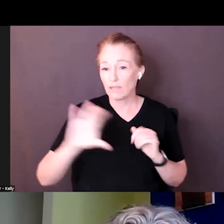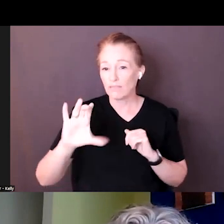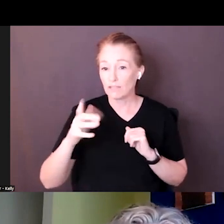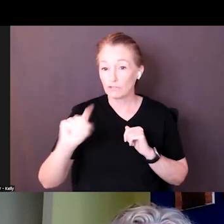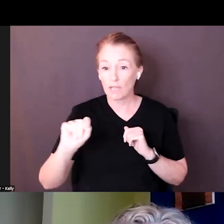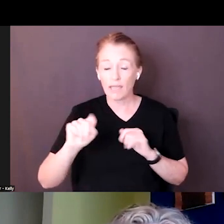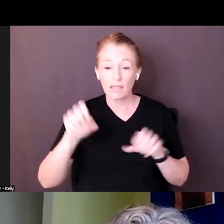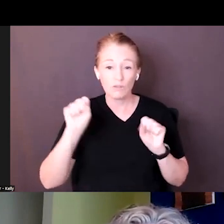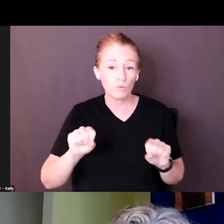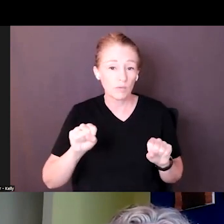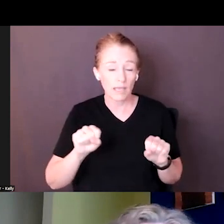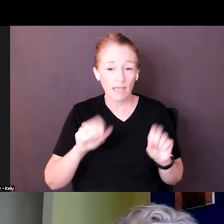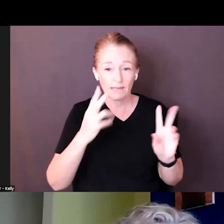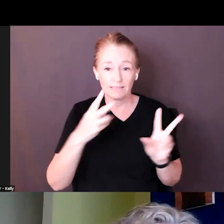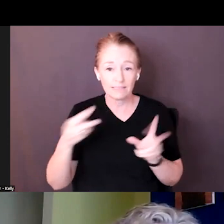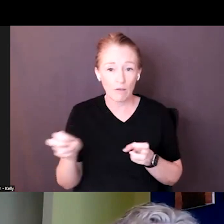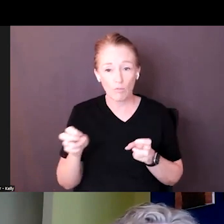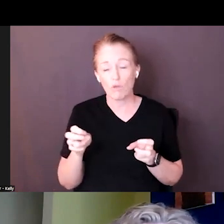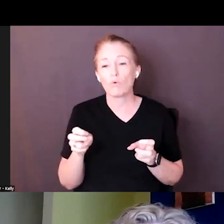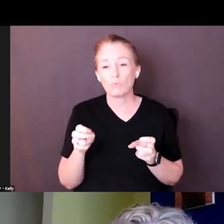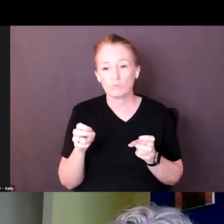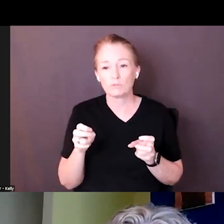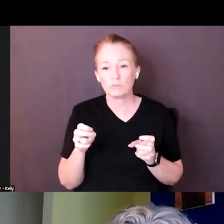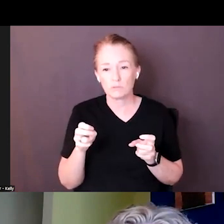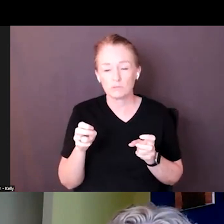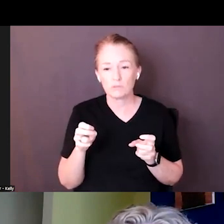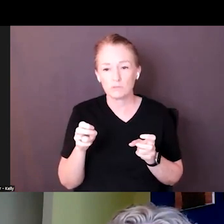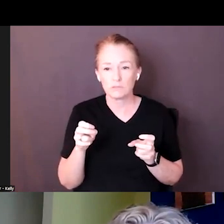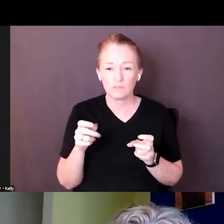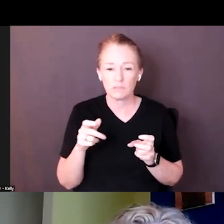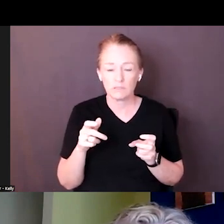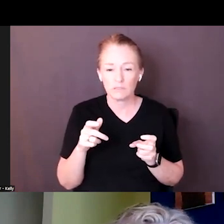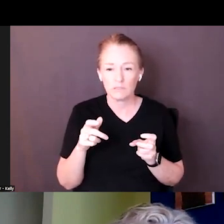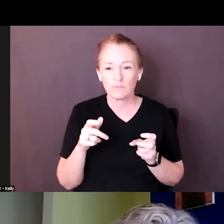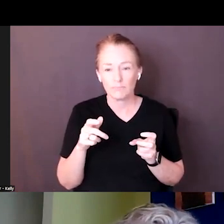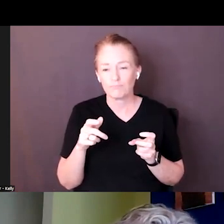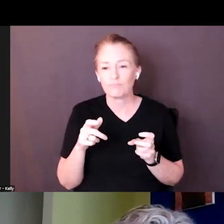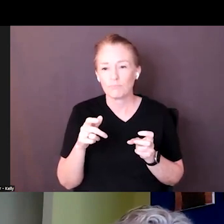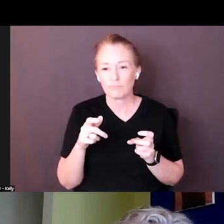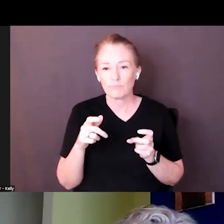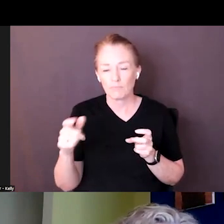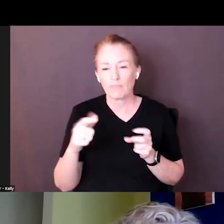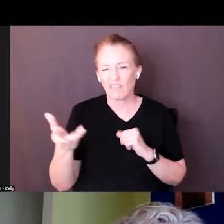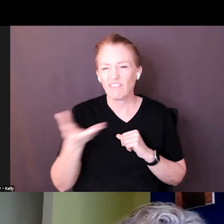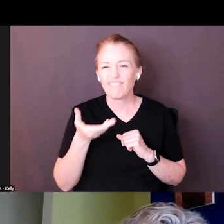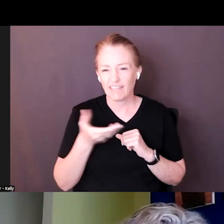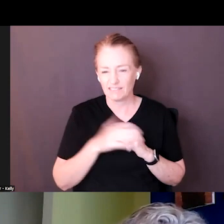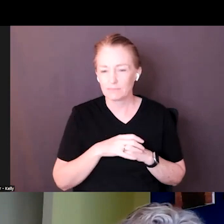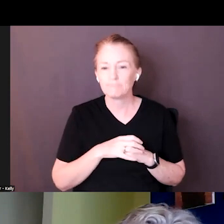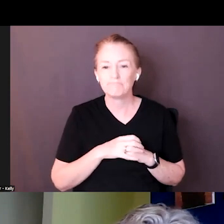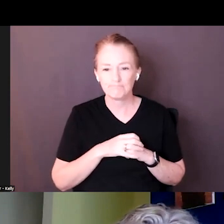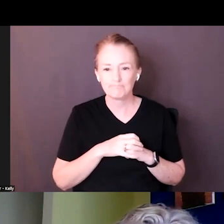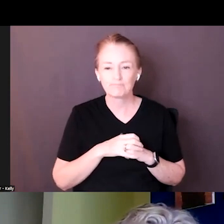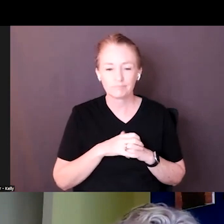you're also able to download for the Crisis Jam invites. Okay, next